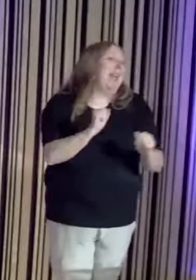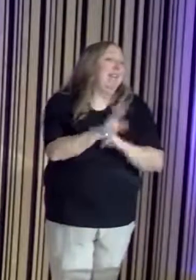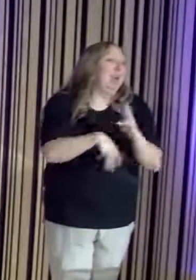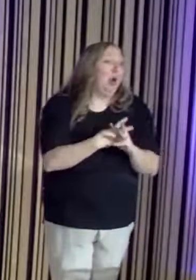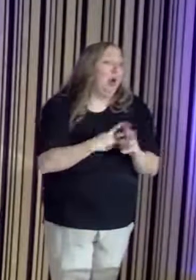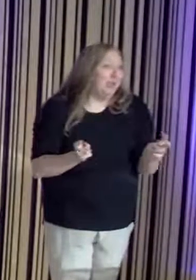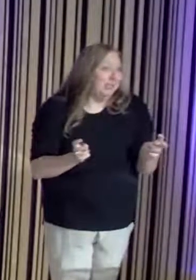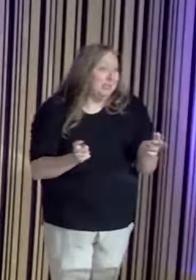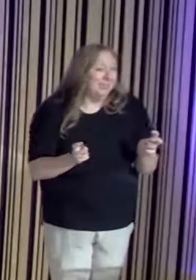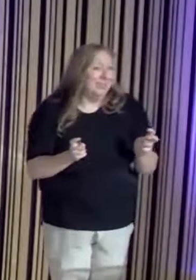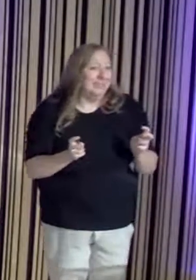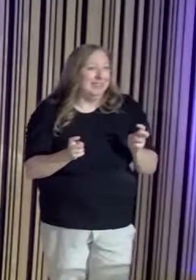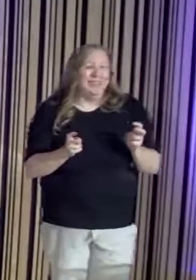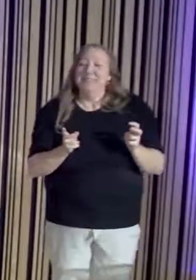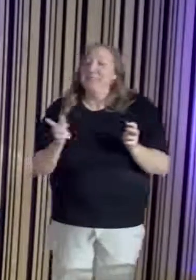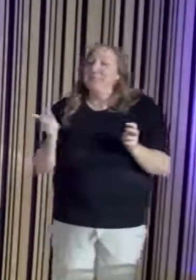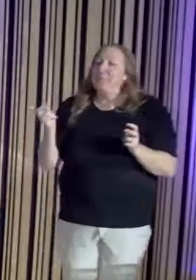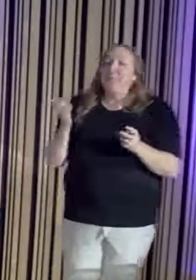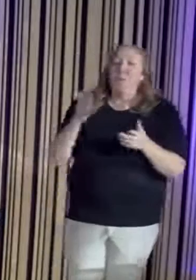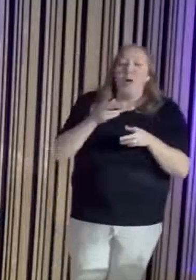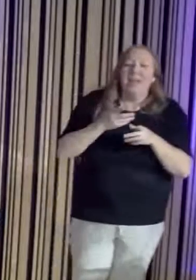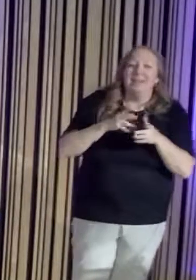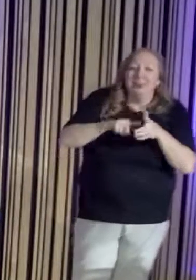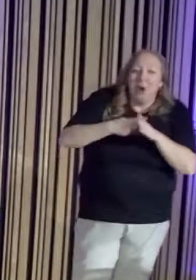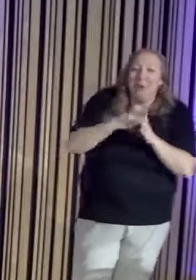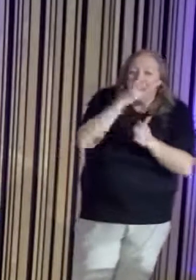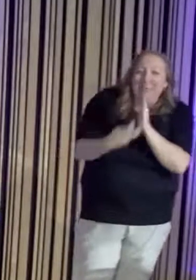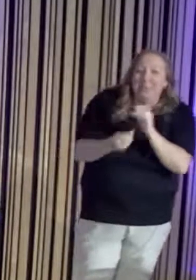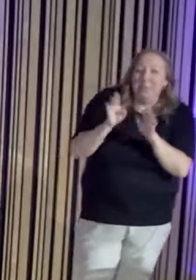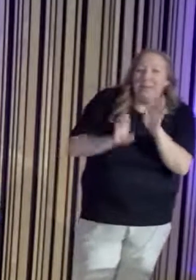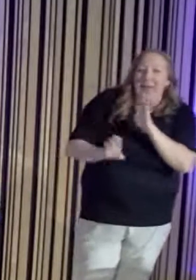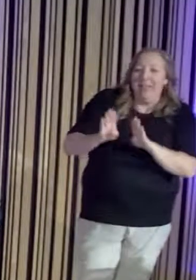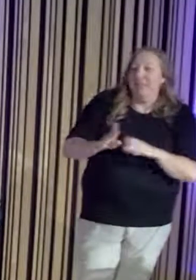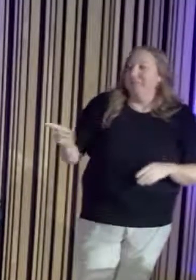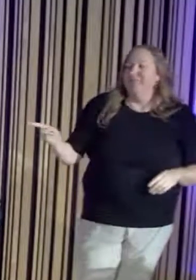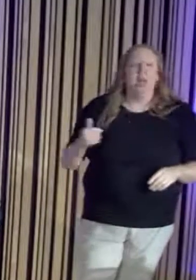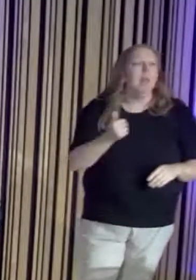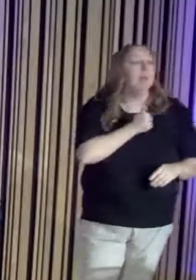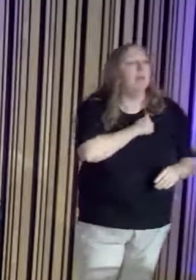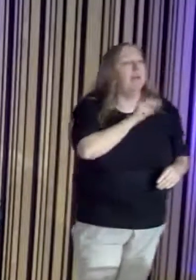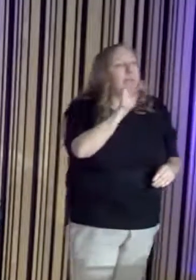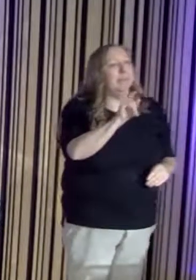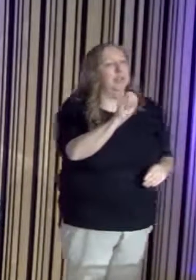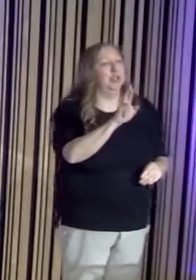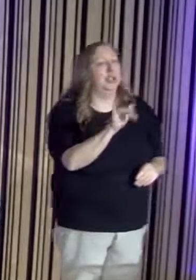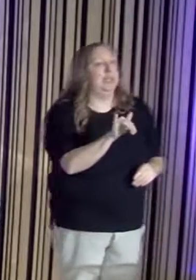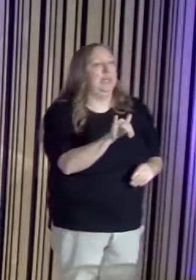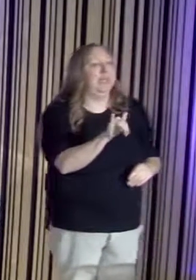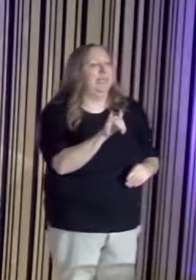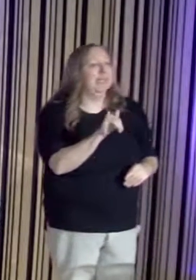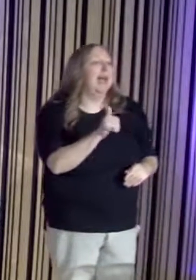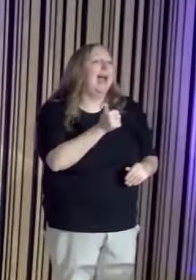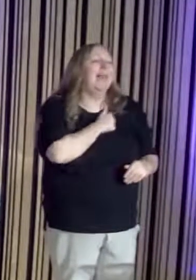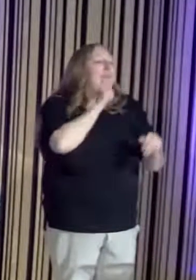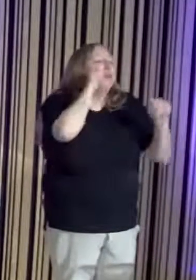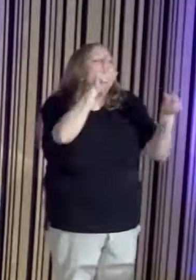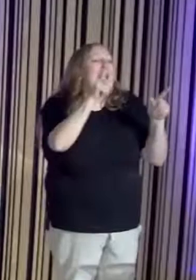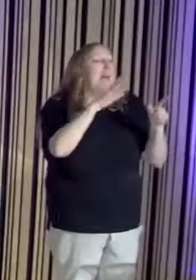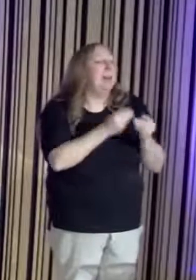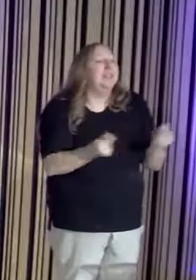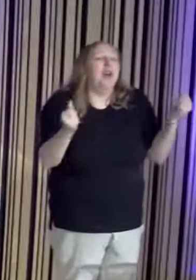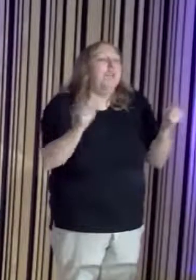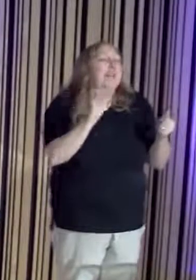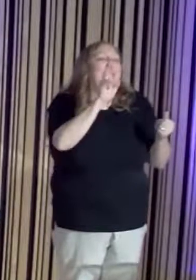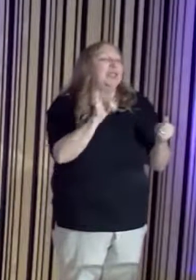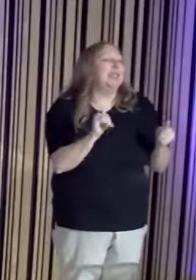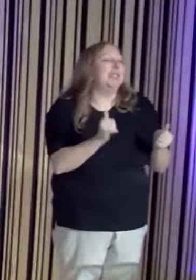particular, you're deep into the biology of it. So what got you into doing this? I just love mysteries. Okay. And I love waking up every day and solving a mystery. And you do